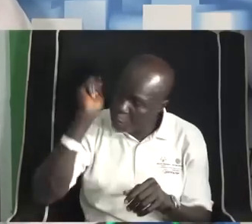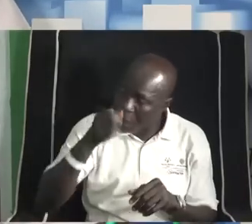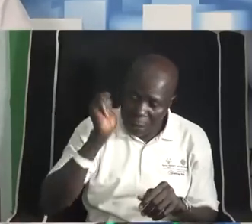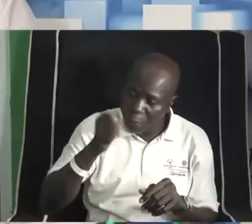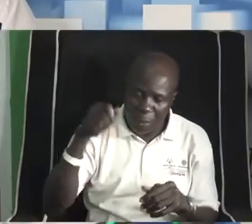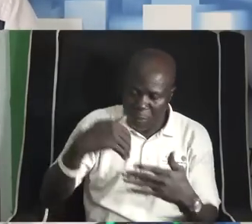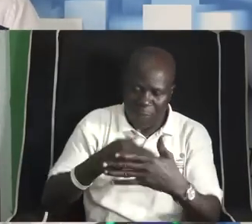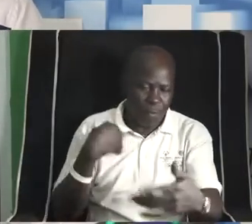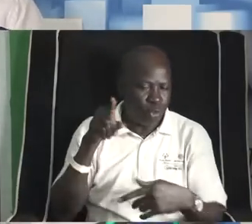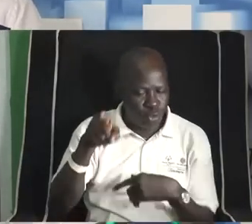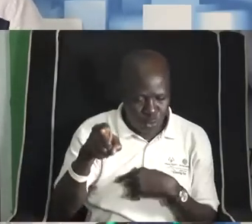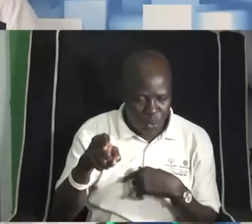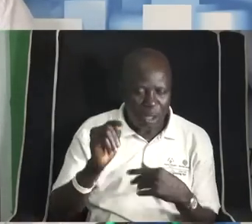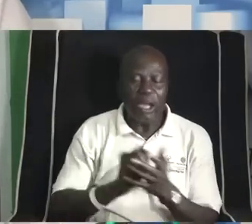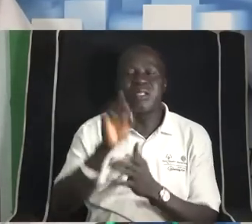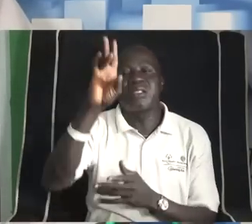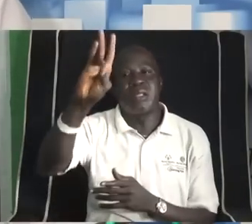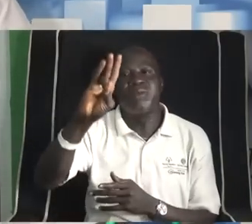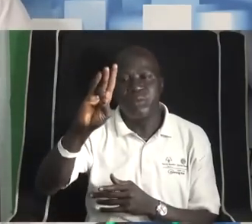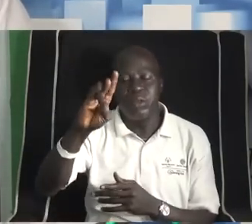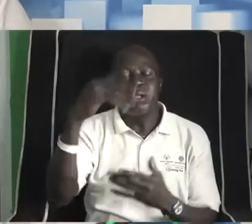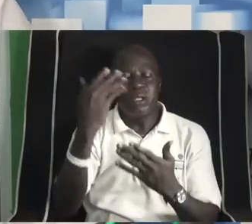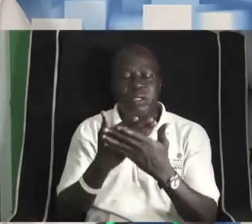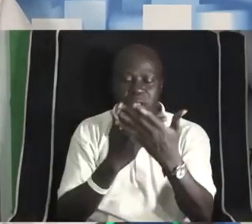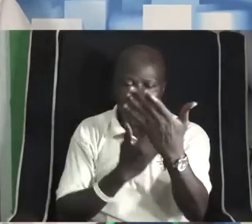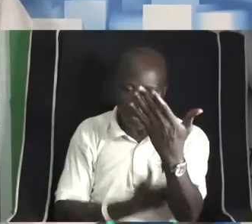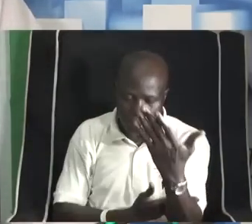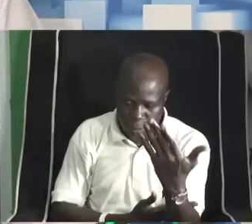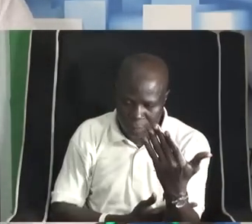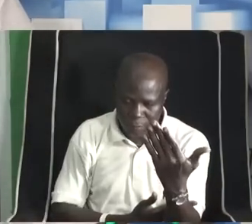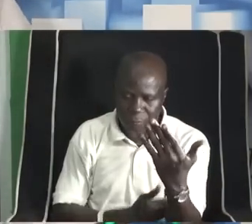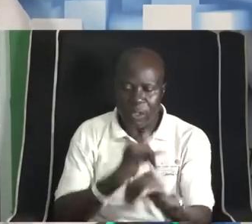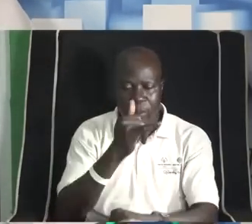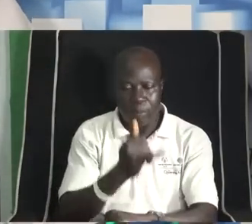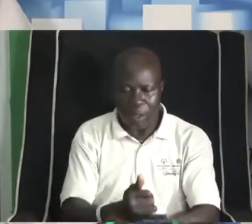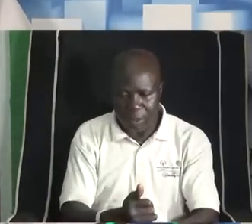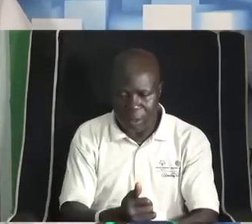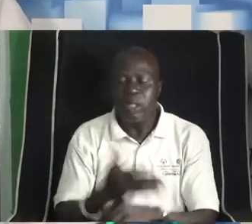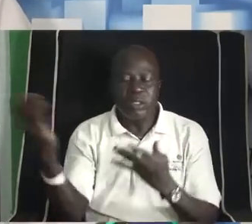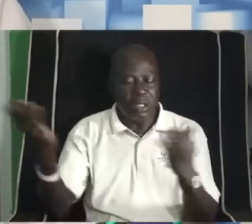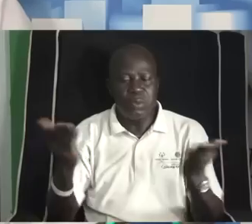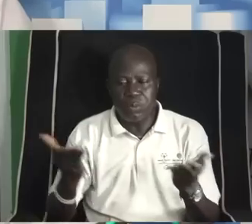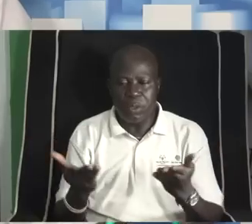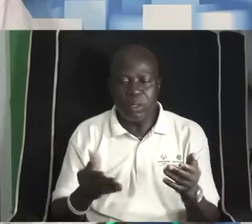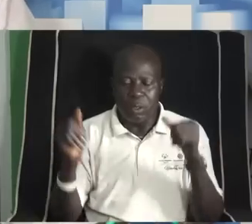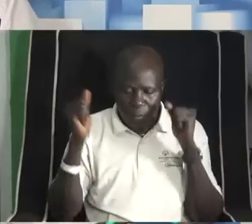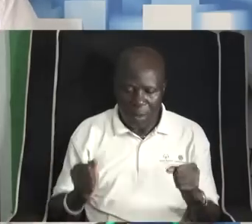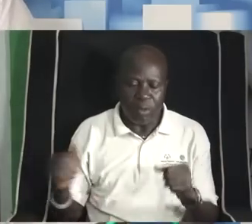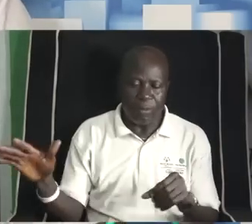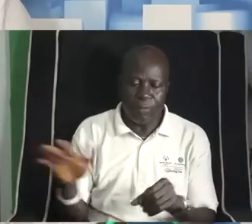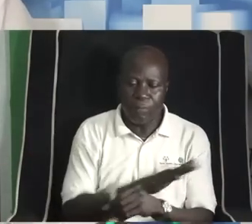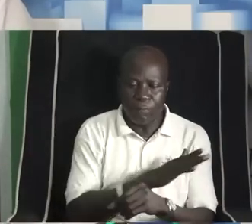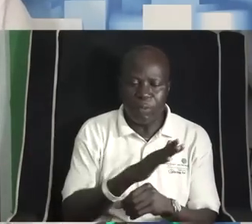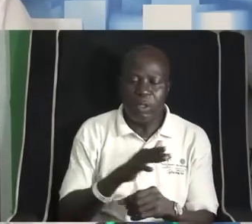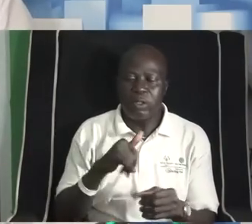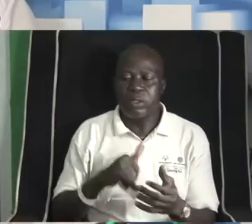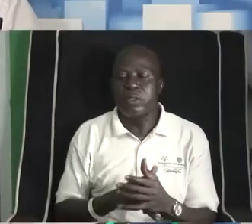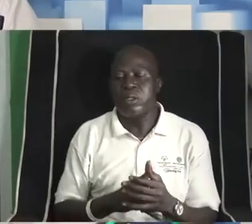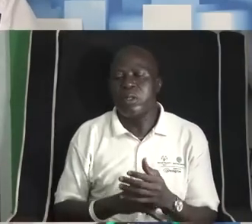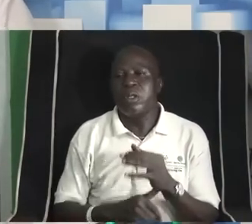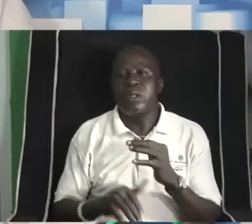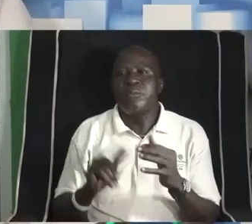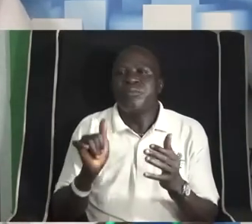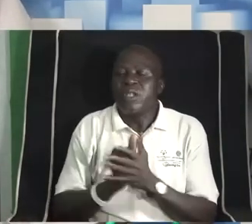ring the bell. By 7 a.m. In Ibadan. That service will be powerful. Oh, man, it will be